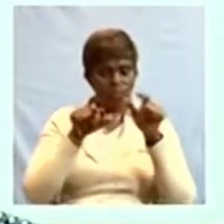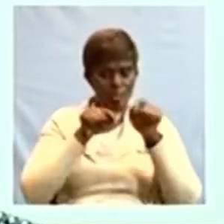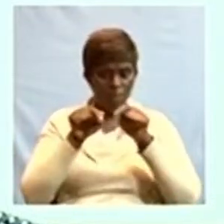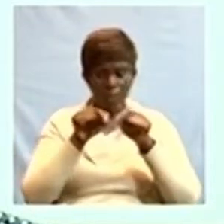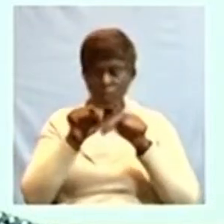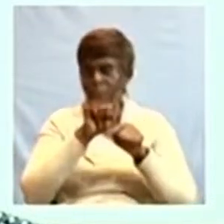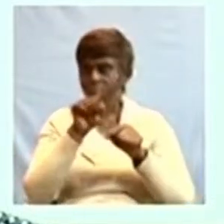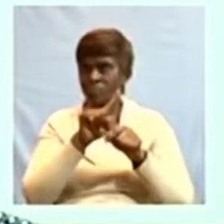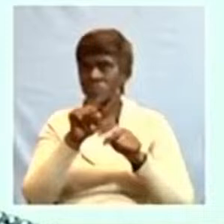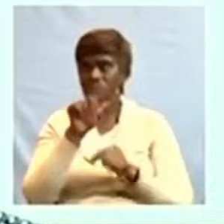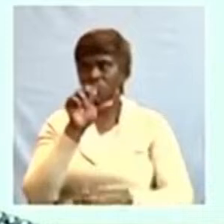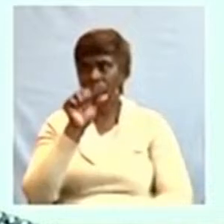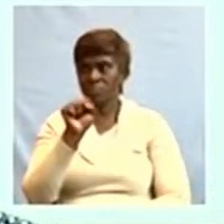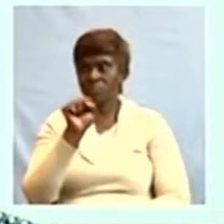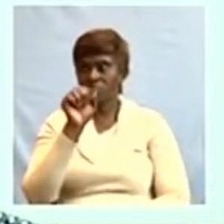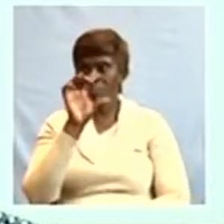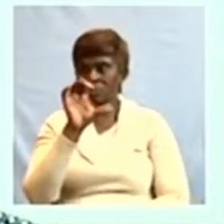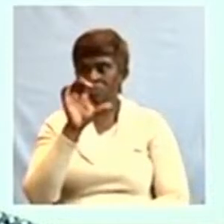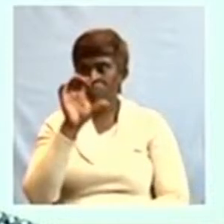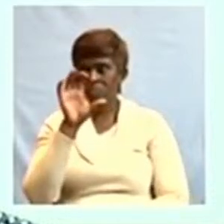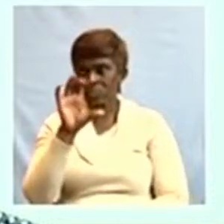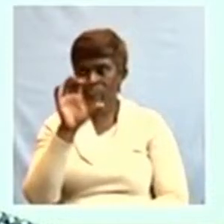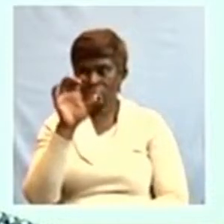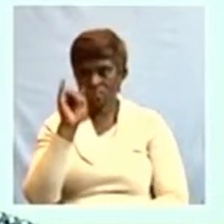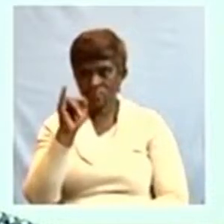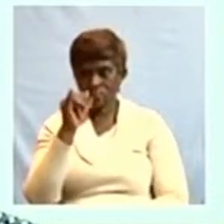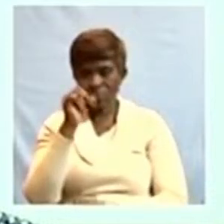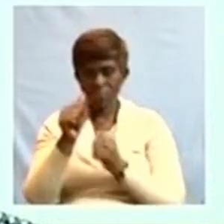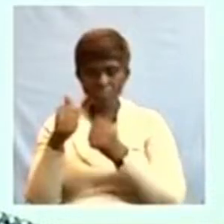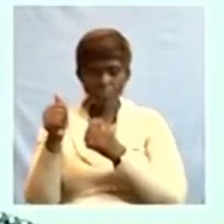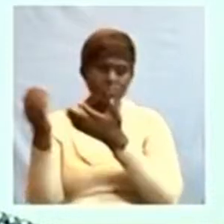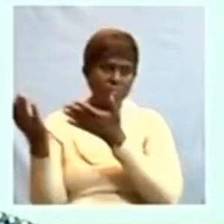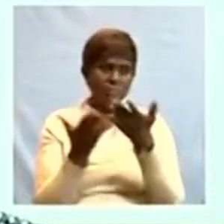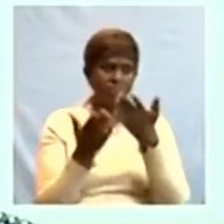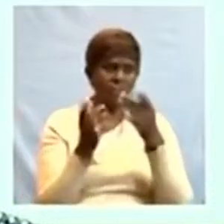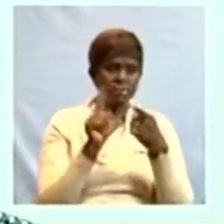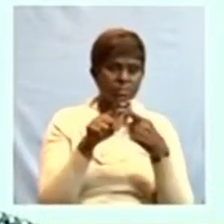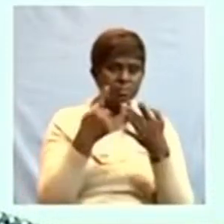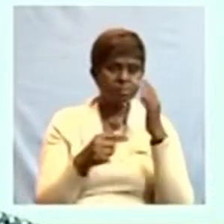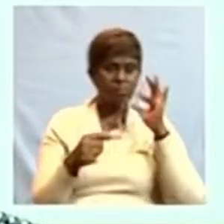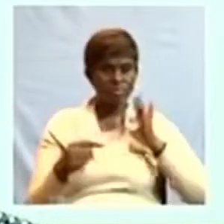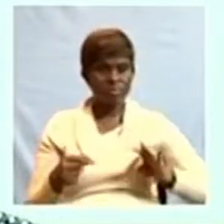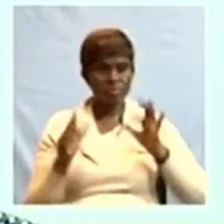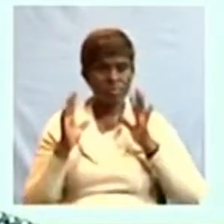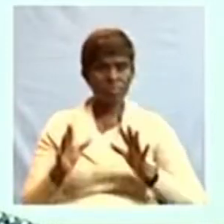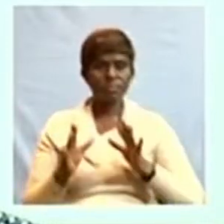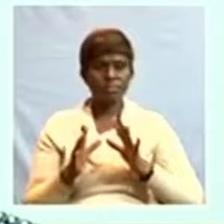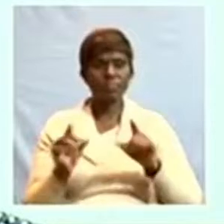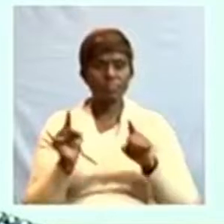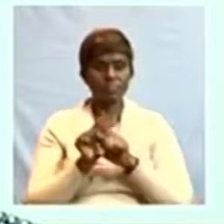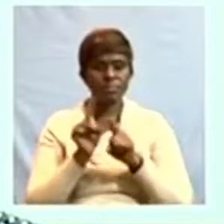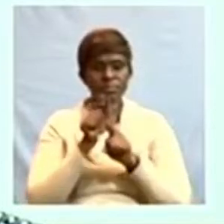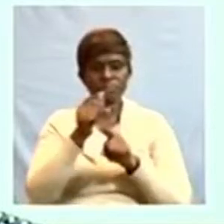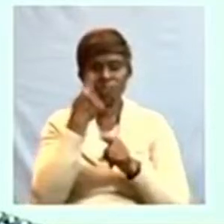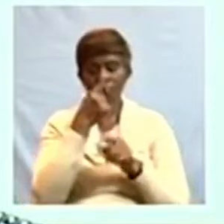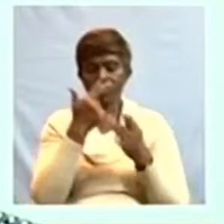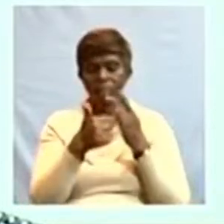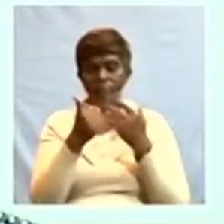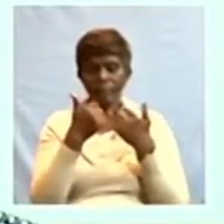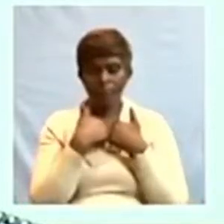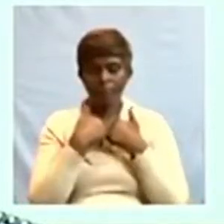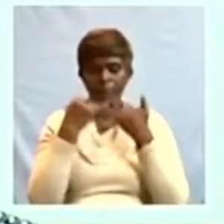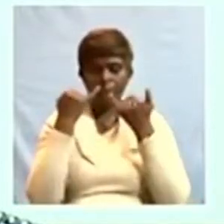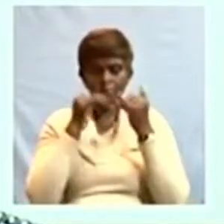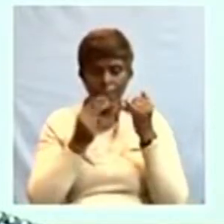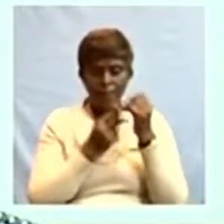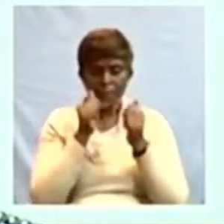and Certification Institute before the delivery to beneficiaries. They are the ones who actually tell